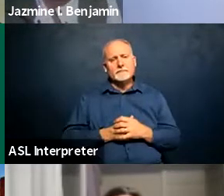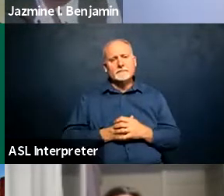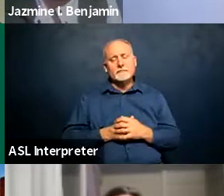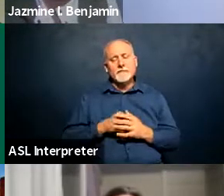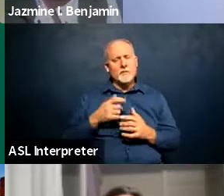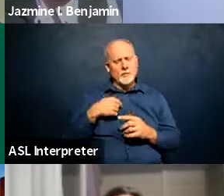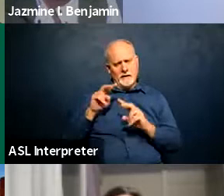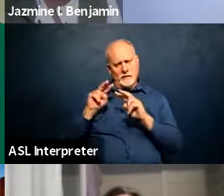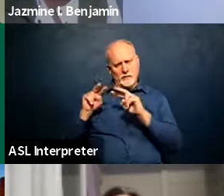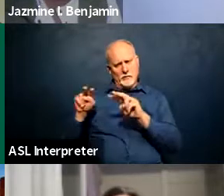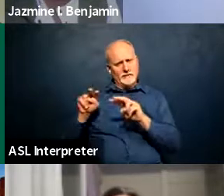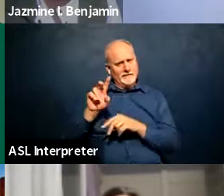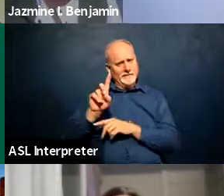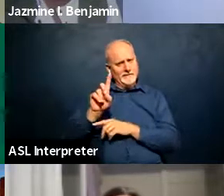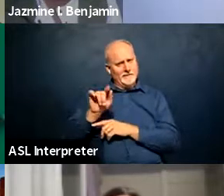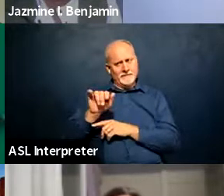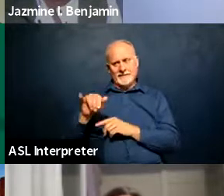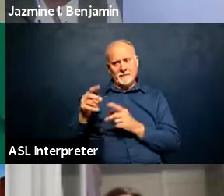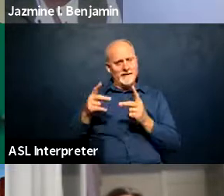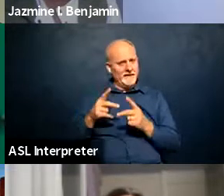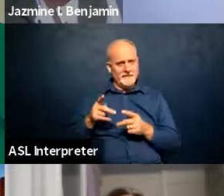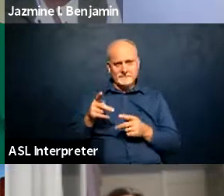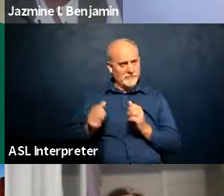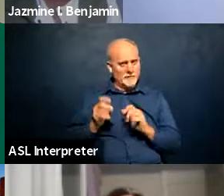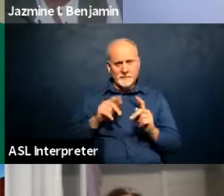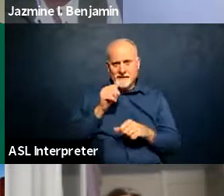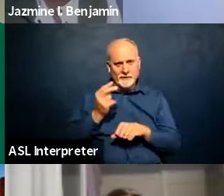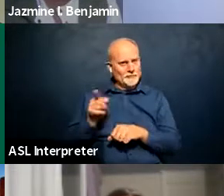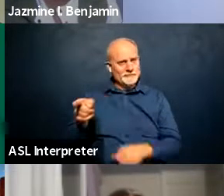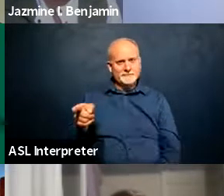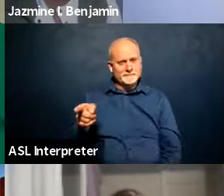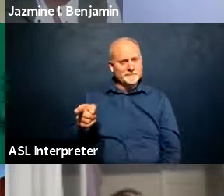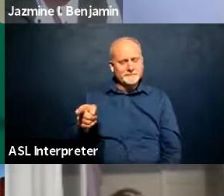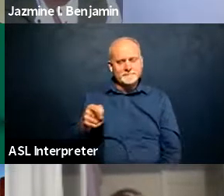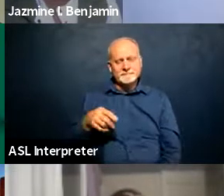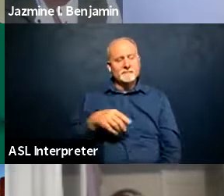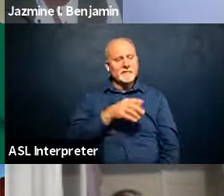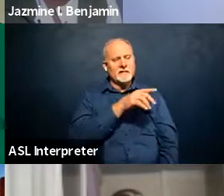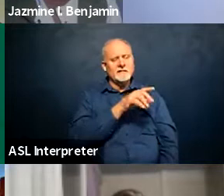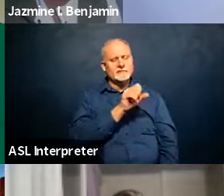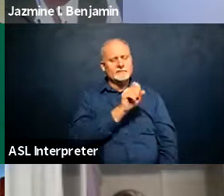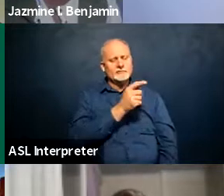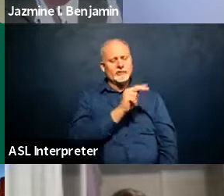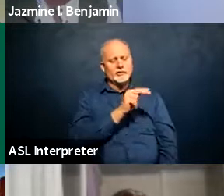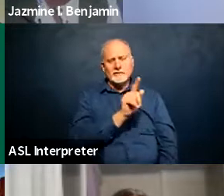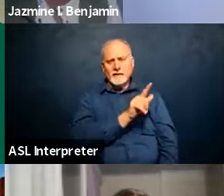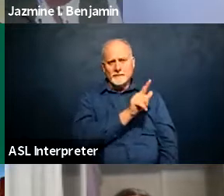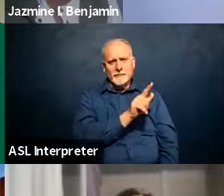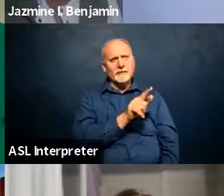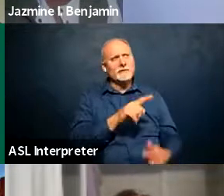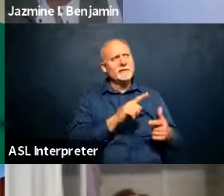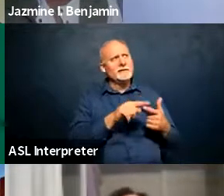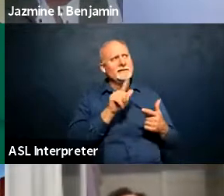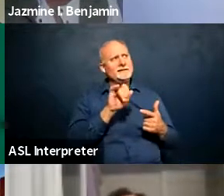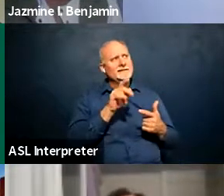looked at the data, those spaces were not used in the fall. There was ample space in Stern Library, in Hill Center, and in Lister Hill Library.